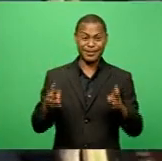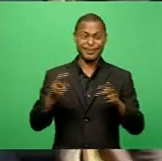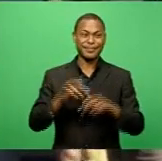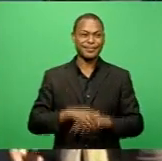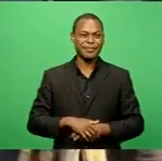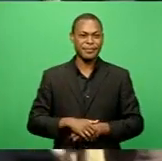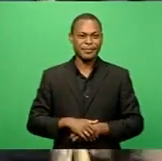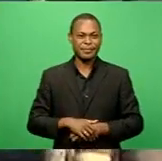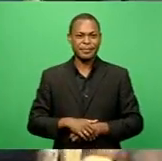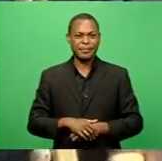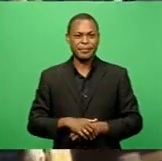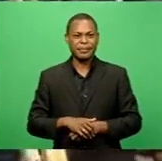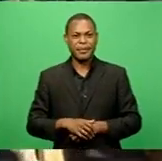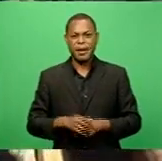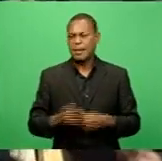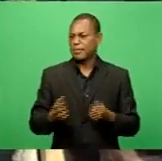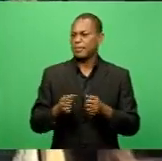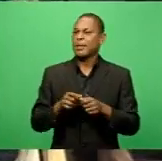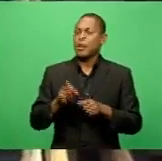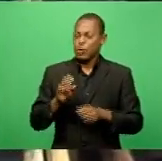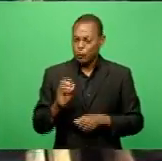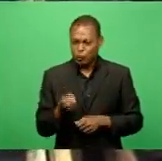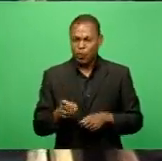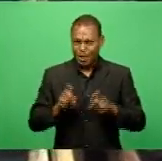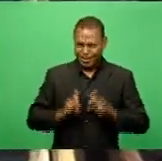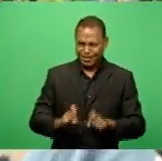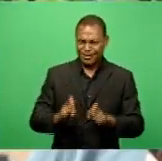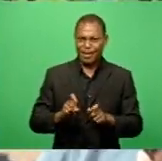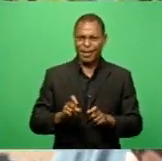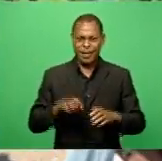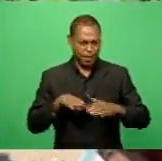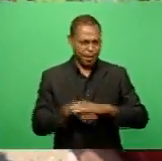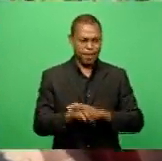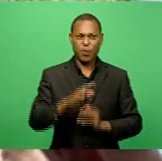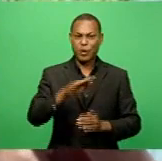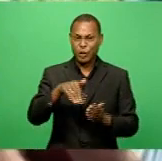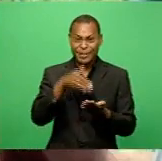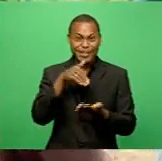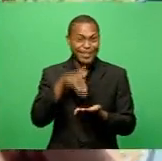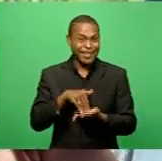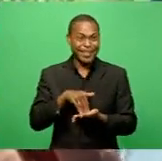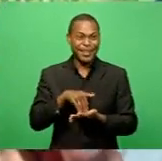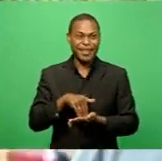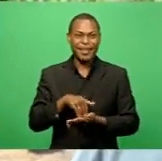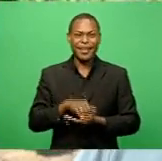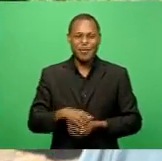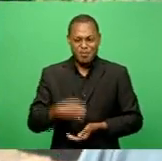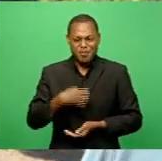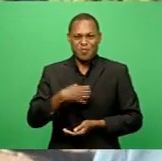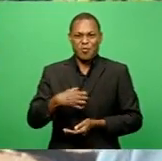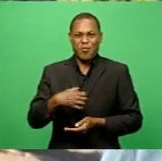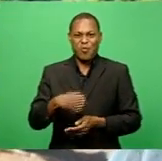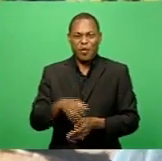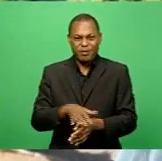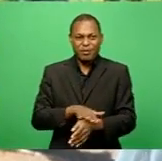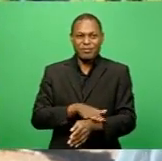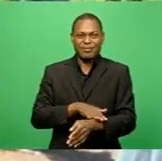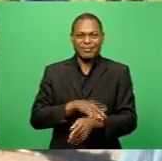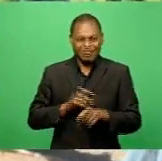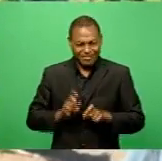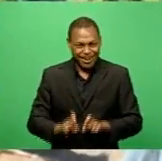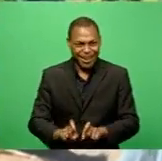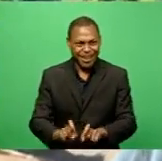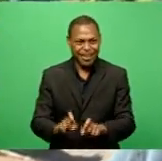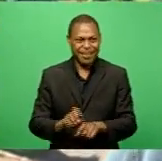course, who are going to stay in the evacuation centers for a little while longer. But the idea